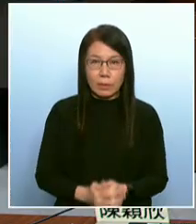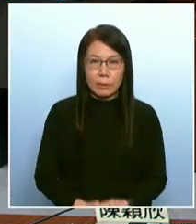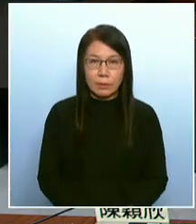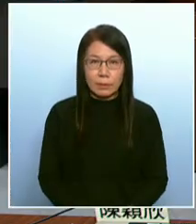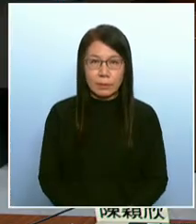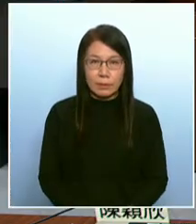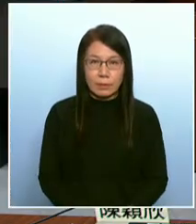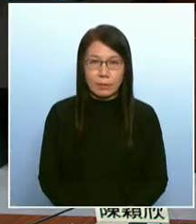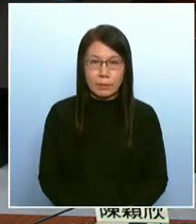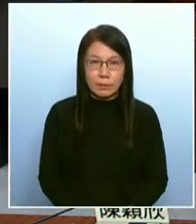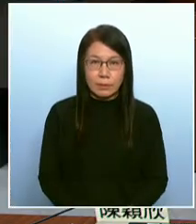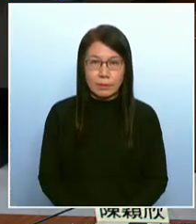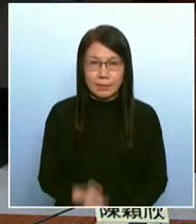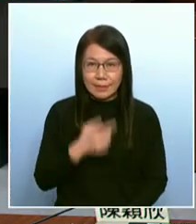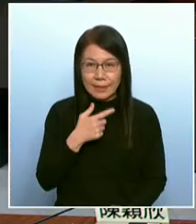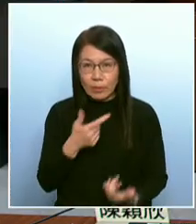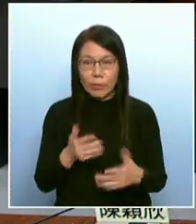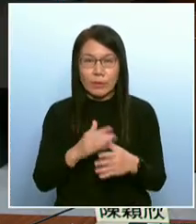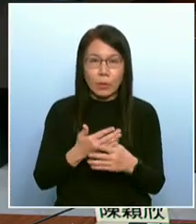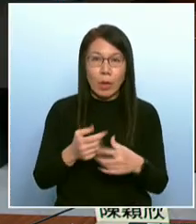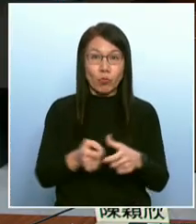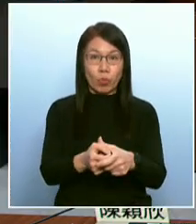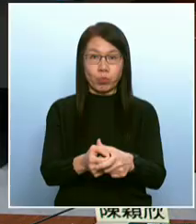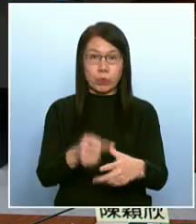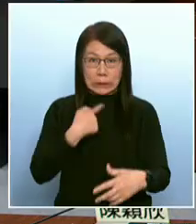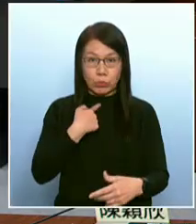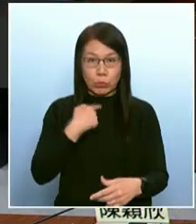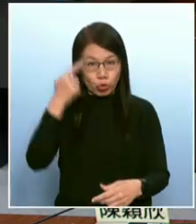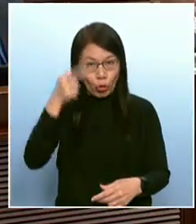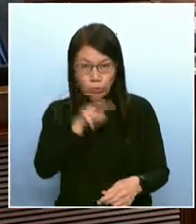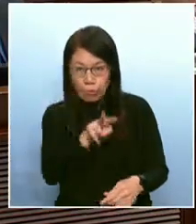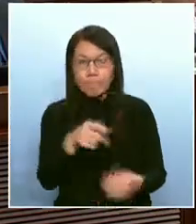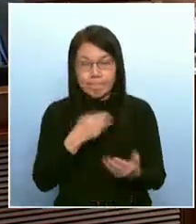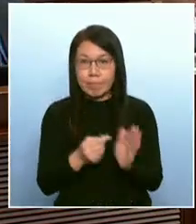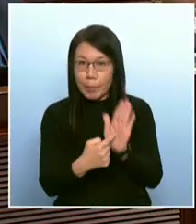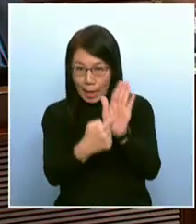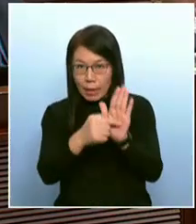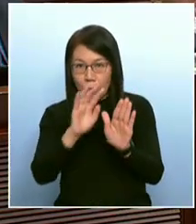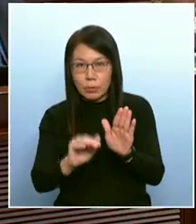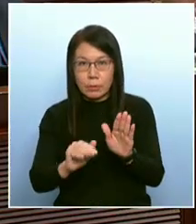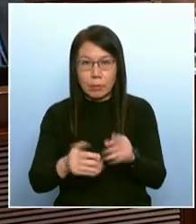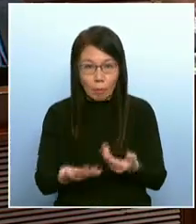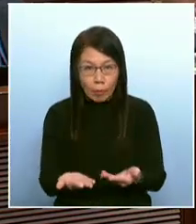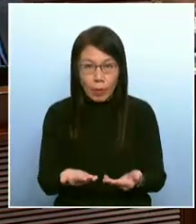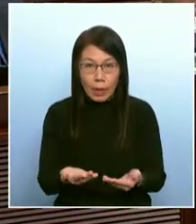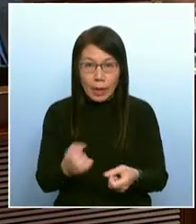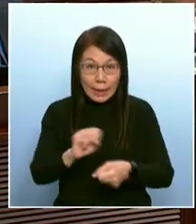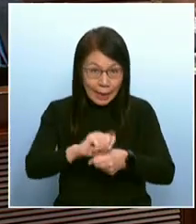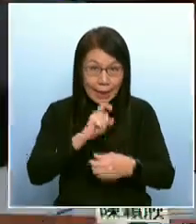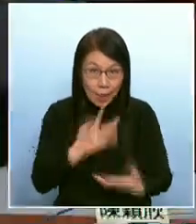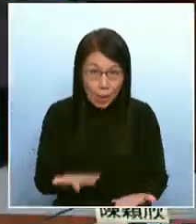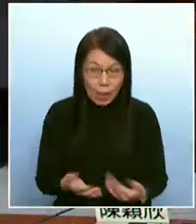is very clear. The vote is cast to Ms. Starry Lee. Would you like to see it?